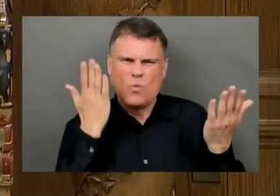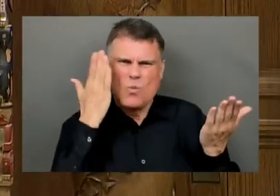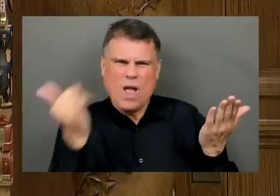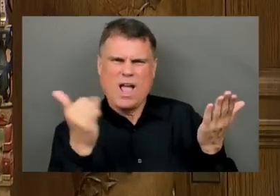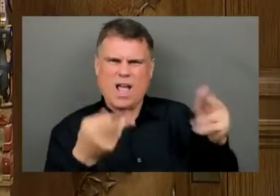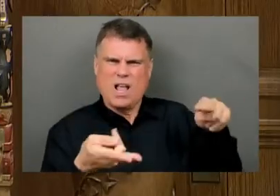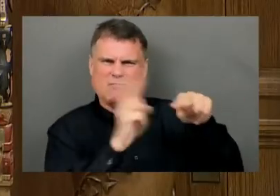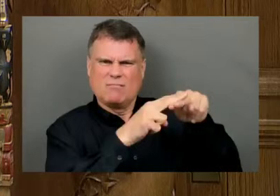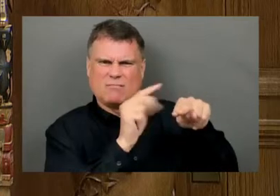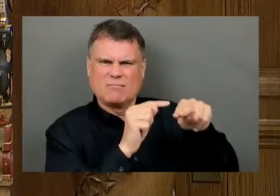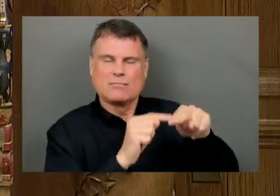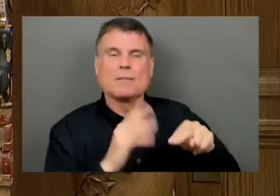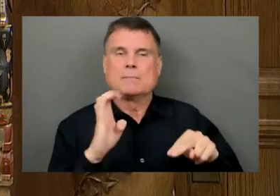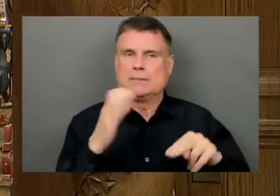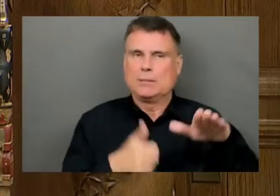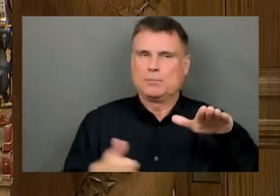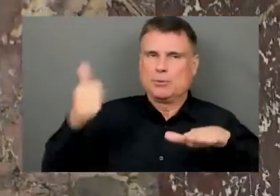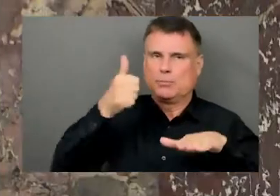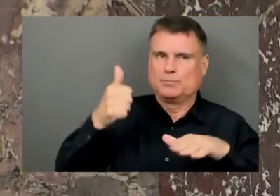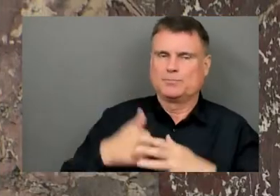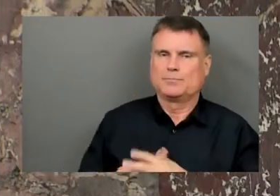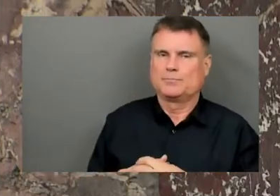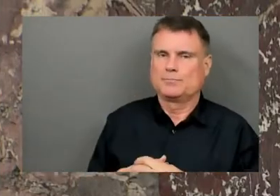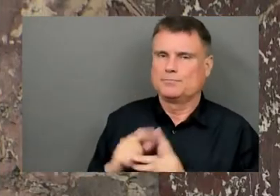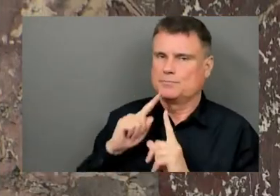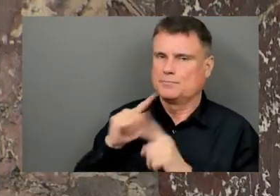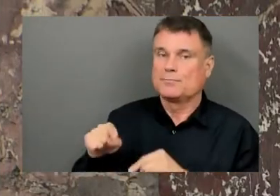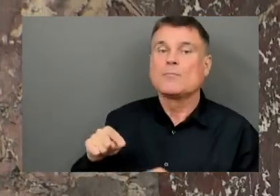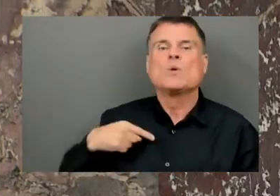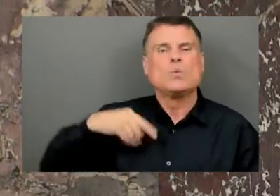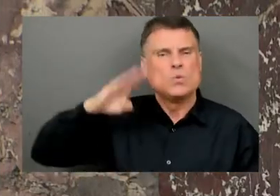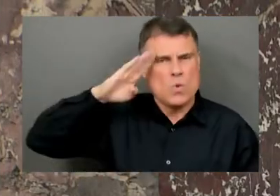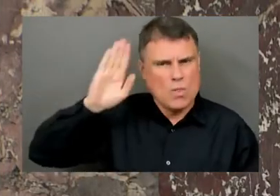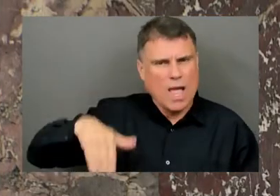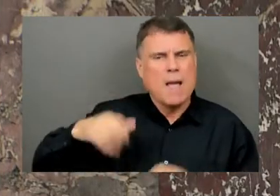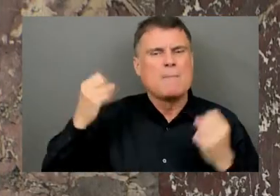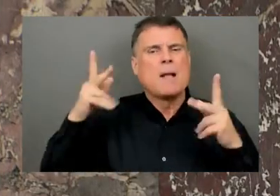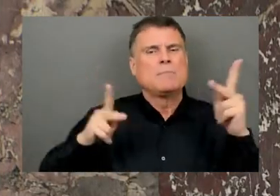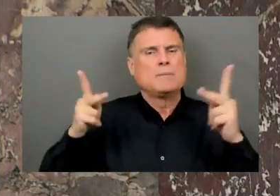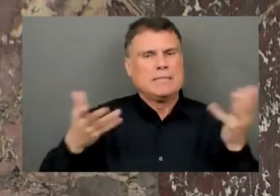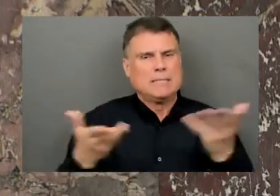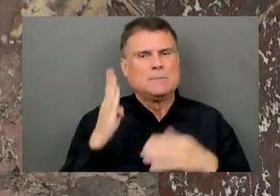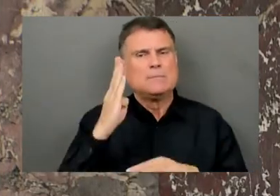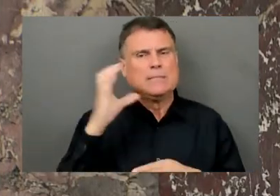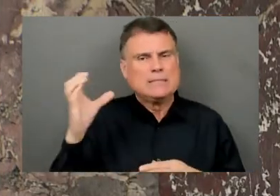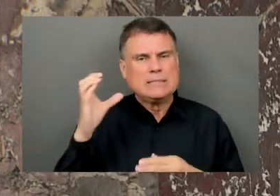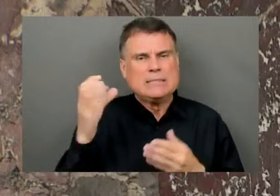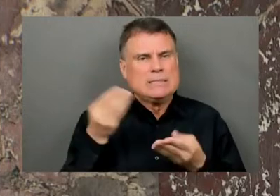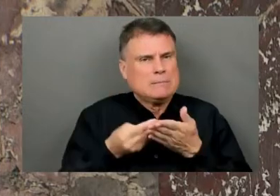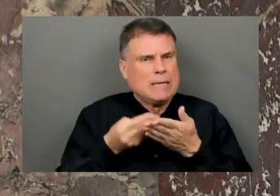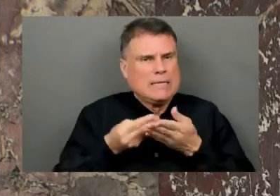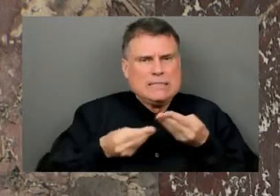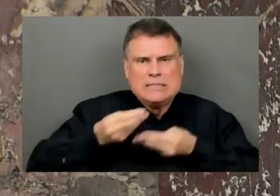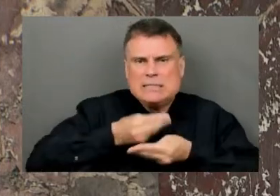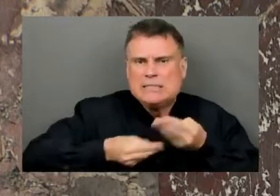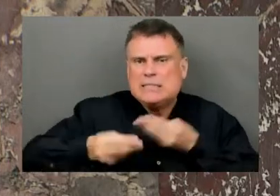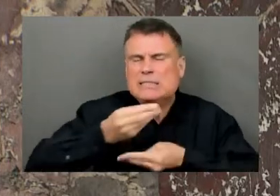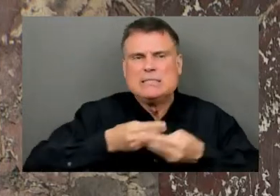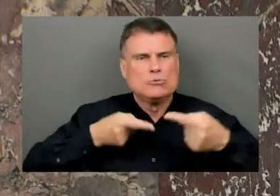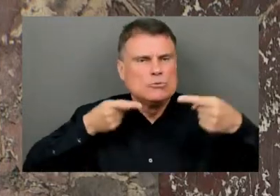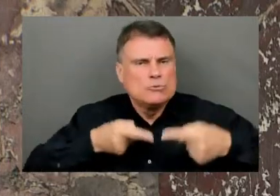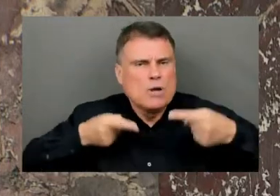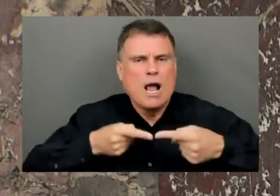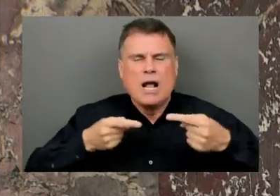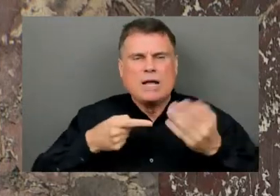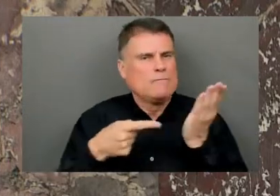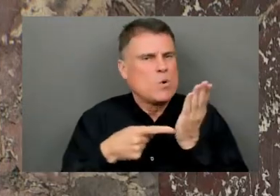Speaker, we know a lot of British Columbians are struggling with affordability right now, which is why everything from our budget this year, but really